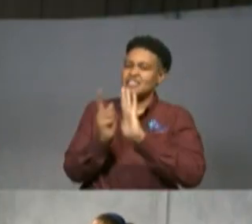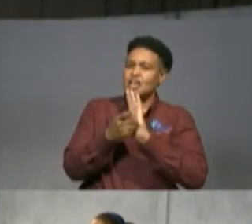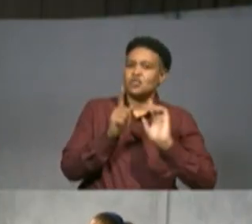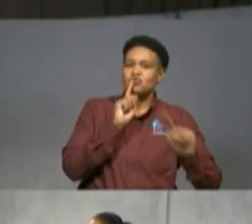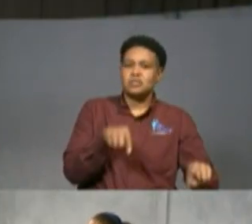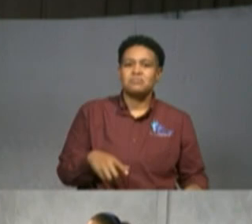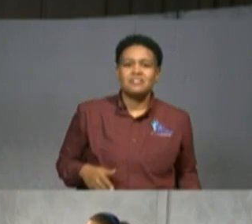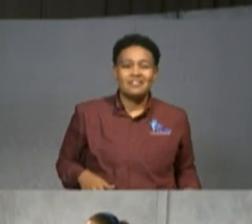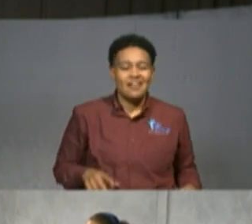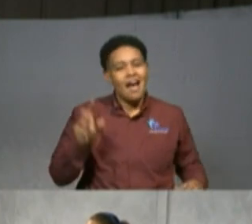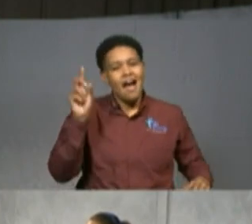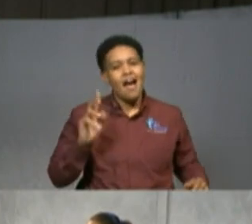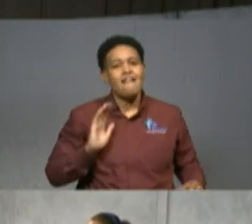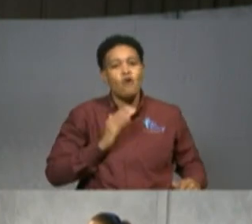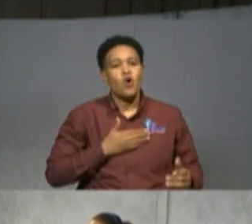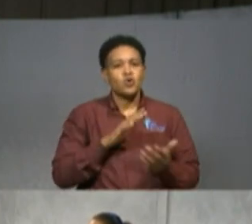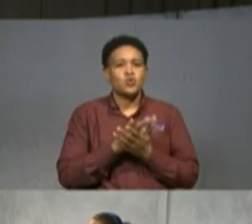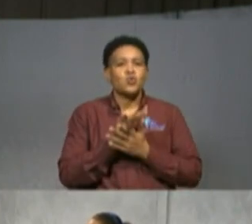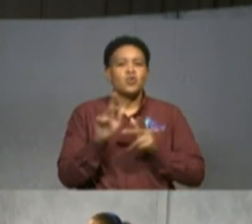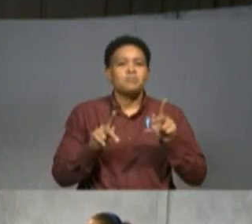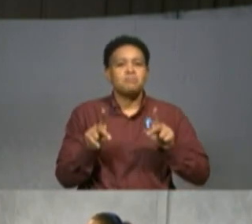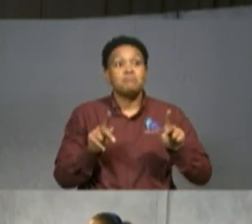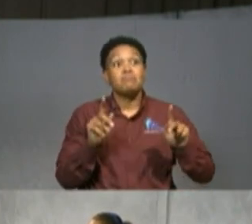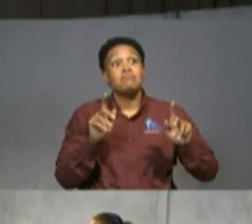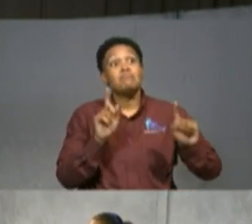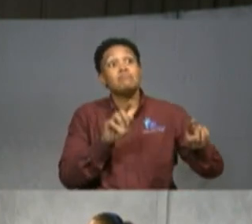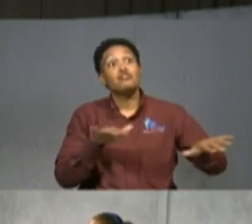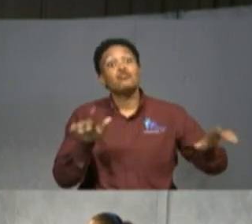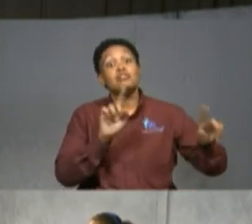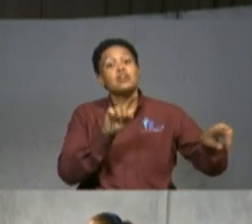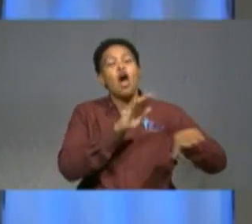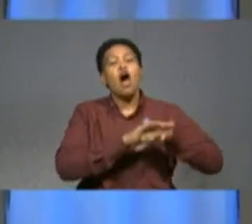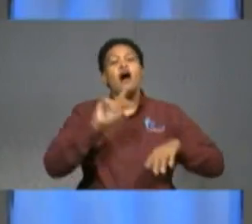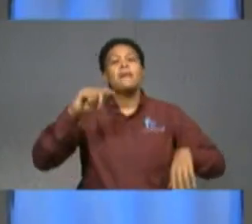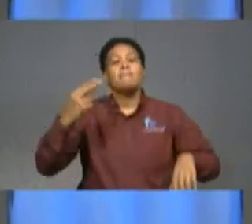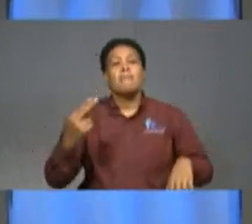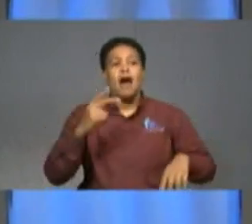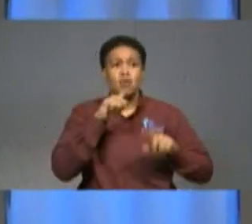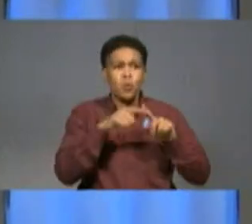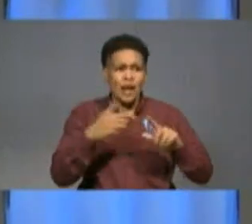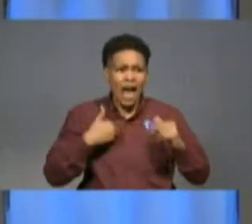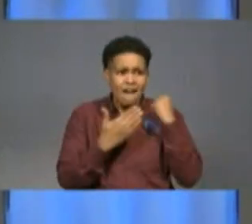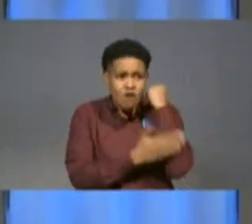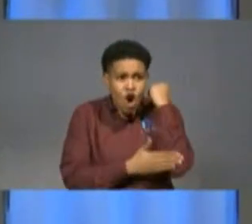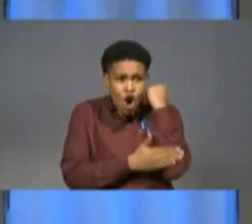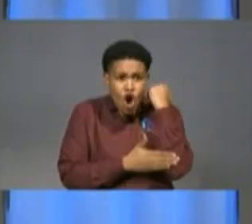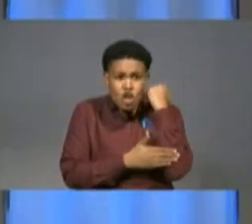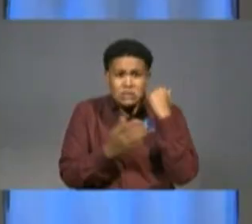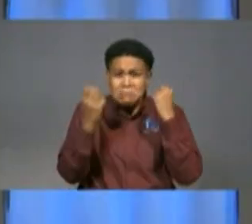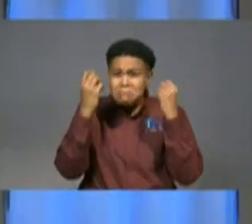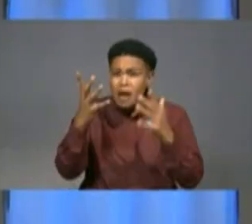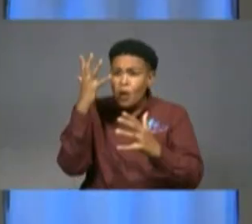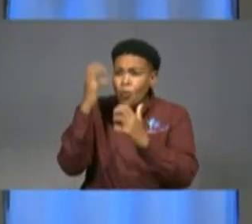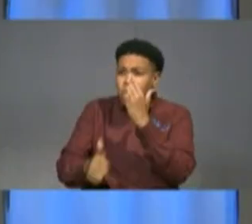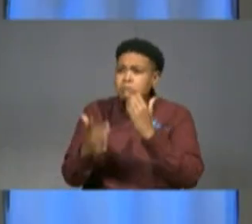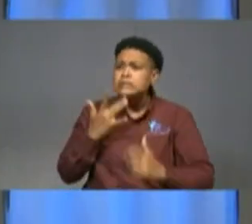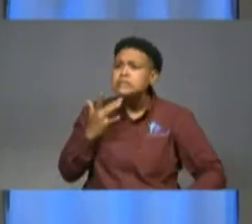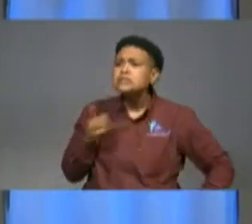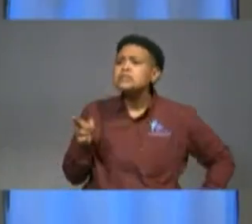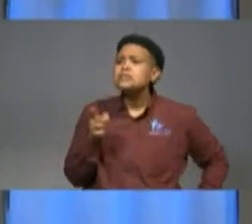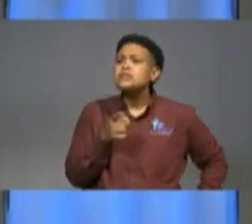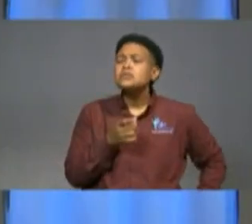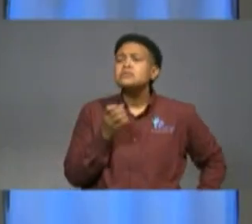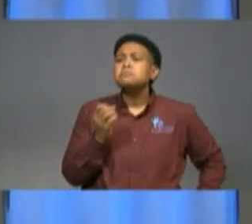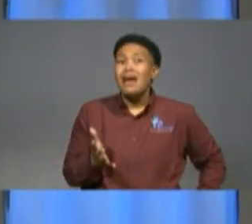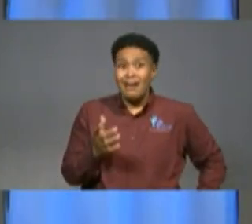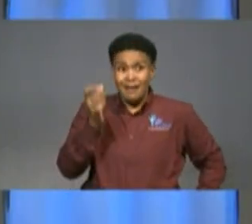of our school's population is on PATH, and that's not good. When you have a country that is experiencing such hardship, particularly parents who can't make